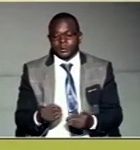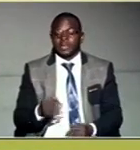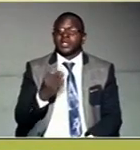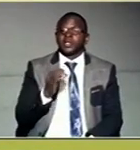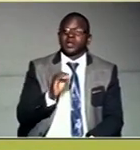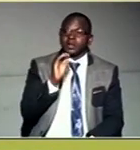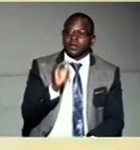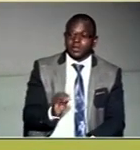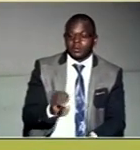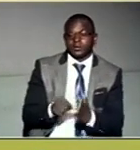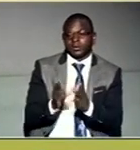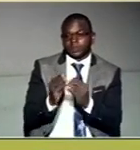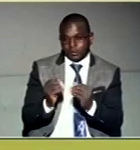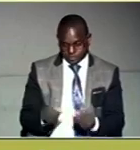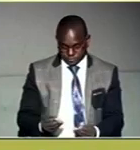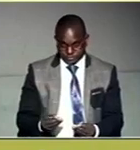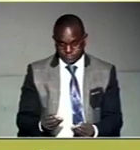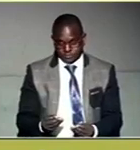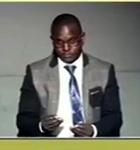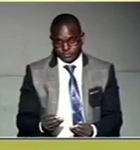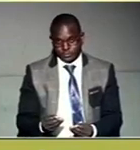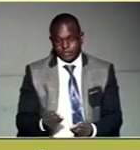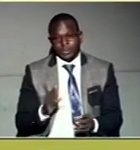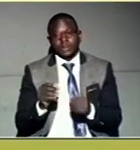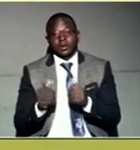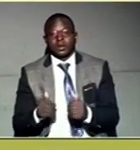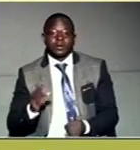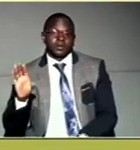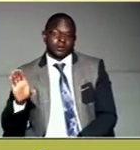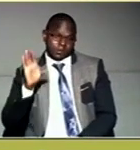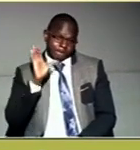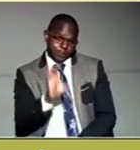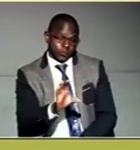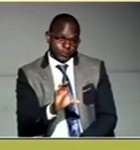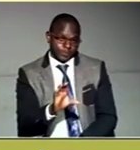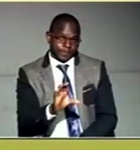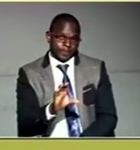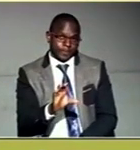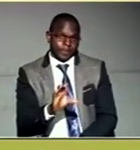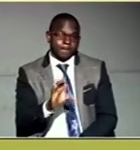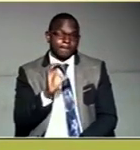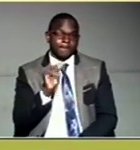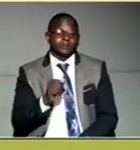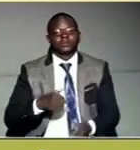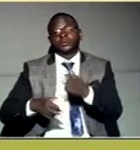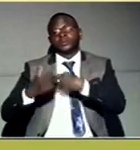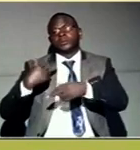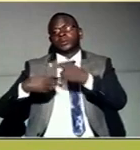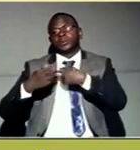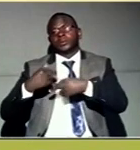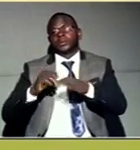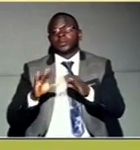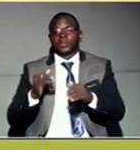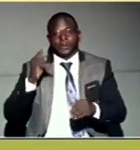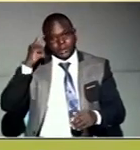30% going to solve the problems for which that money was designated should be the reverse. I think